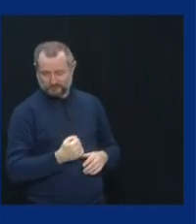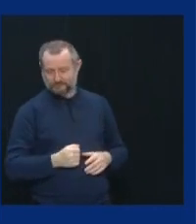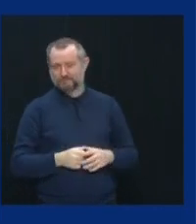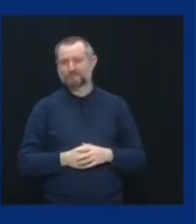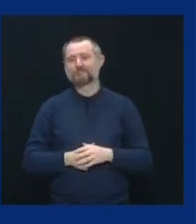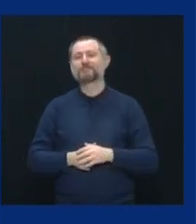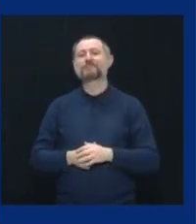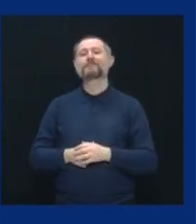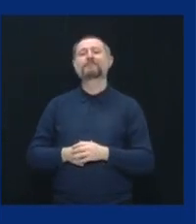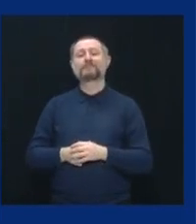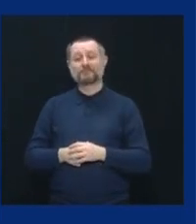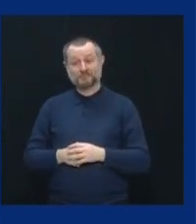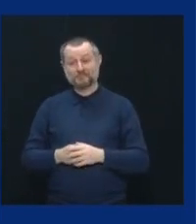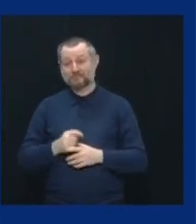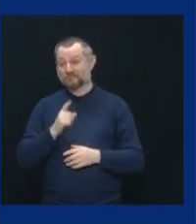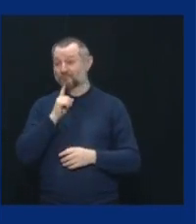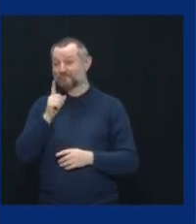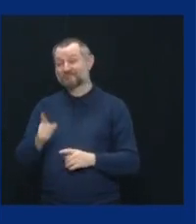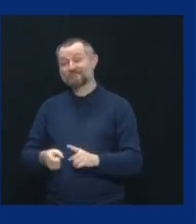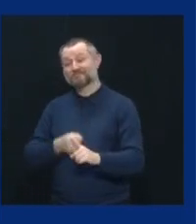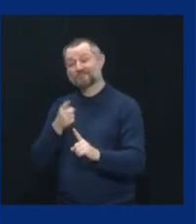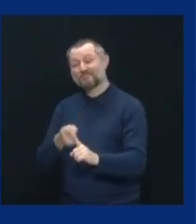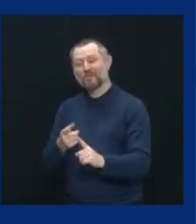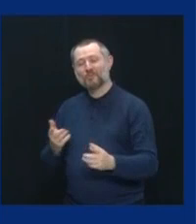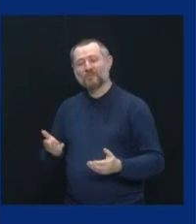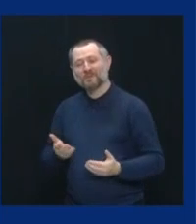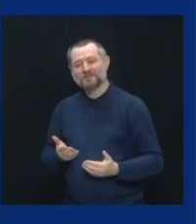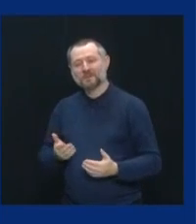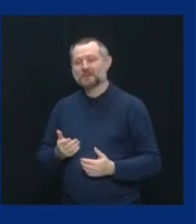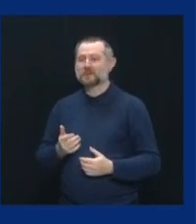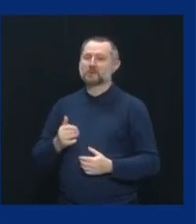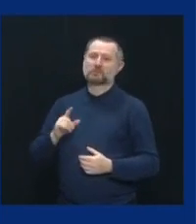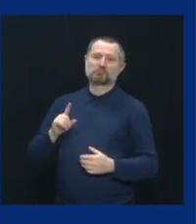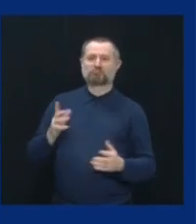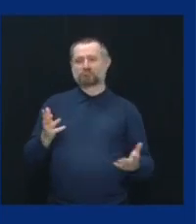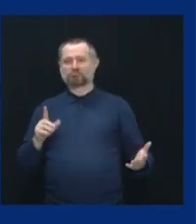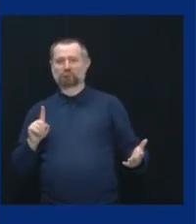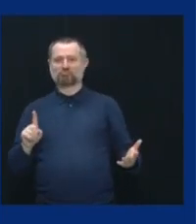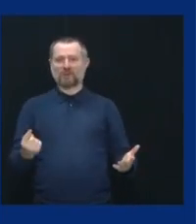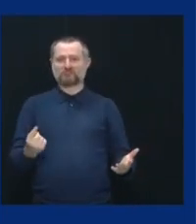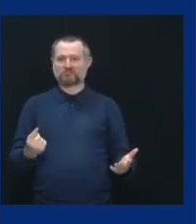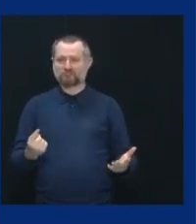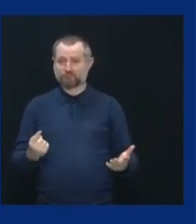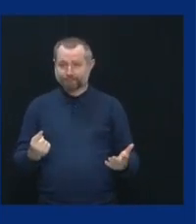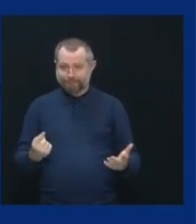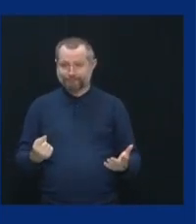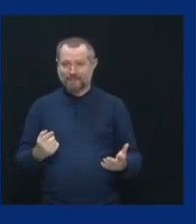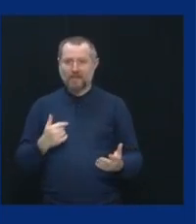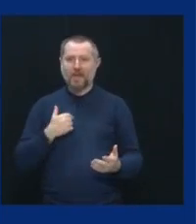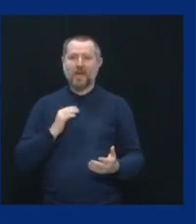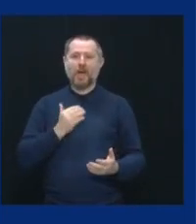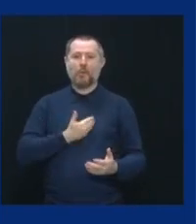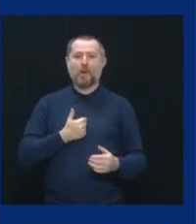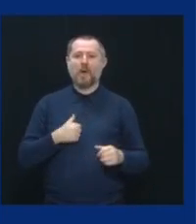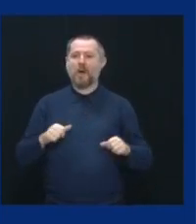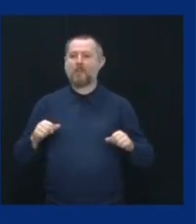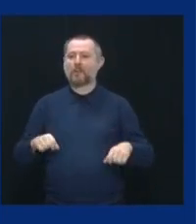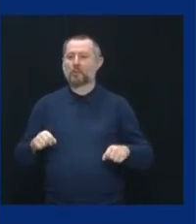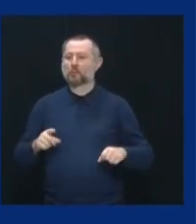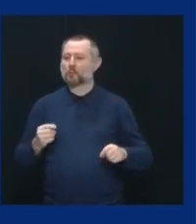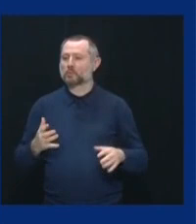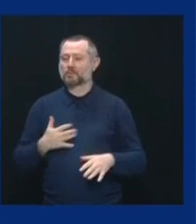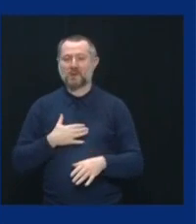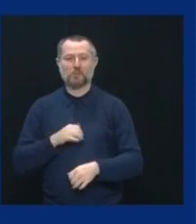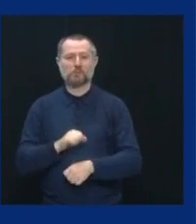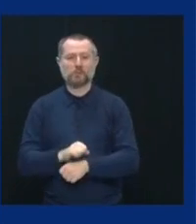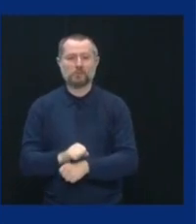More than anything, it was just a capacity issue. Remember,